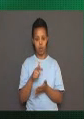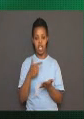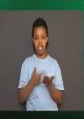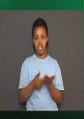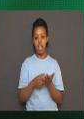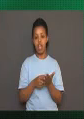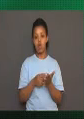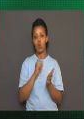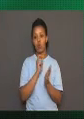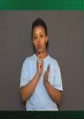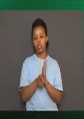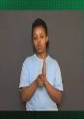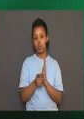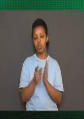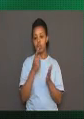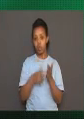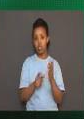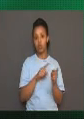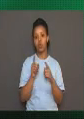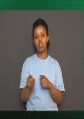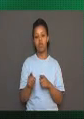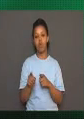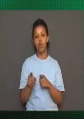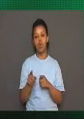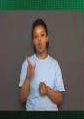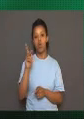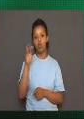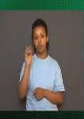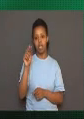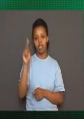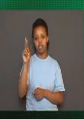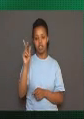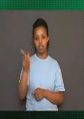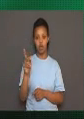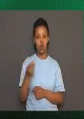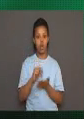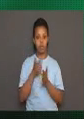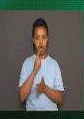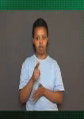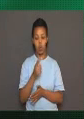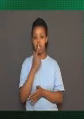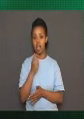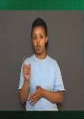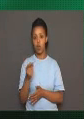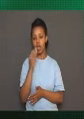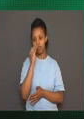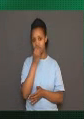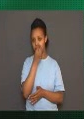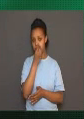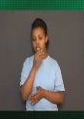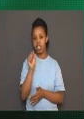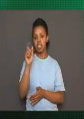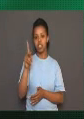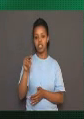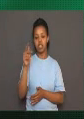result is that the petals are actually pink. If a red-flowered